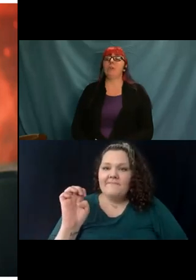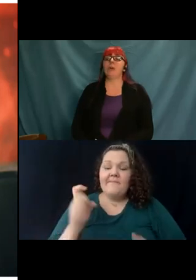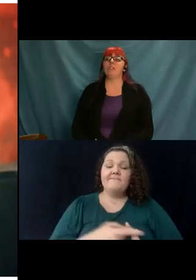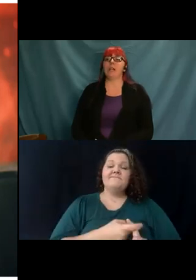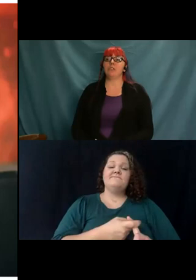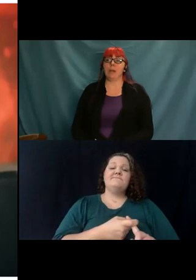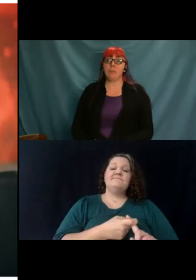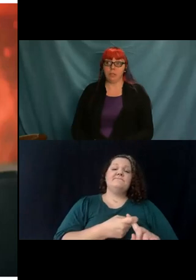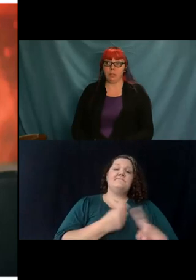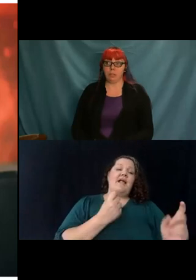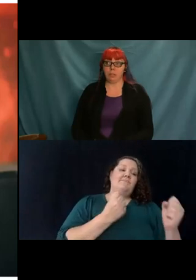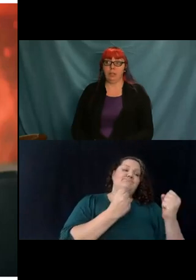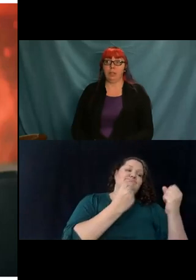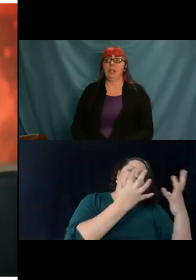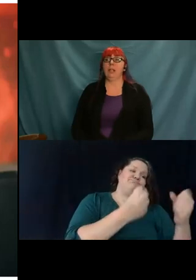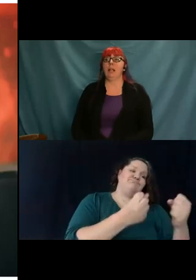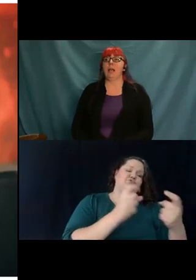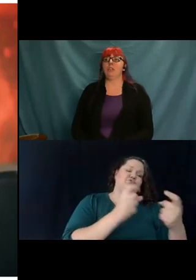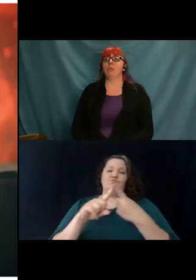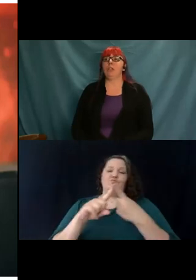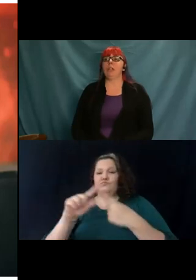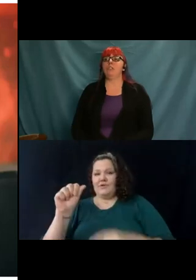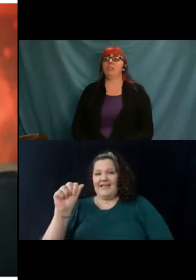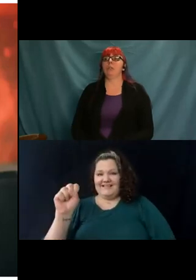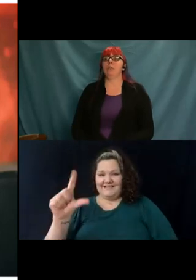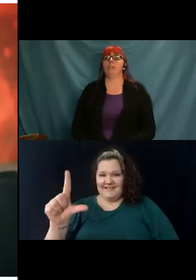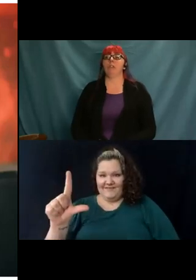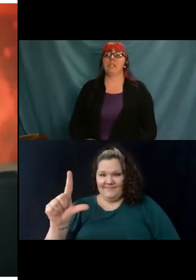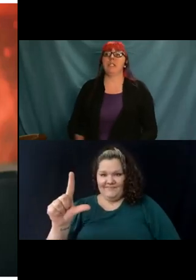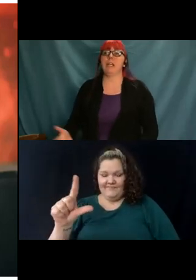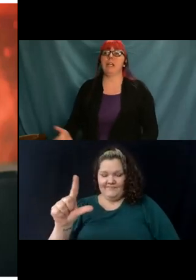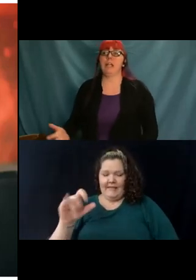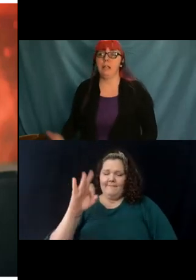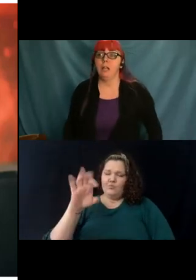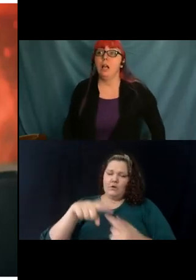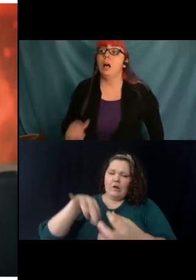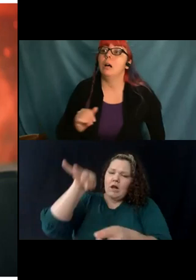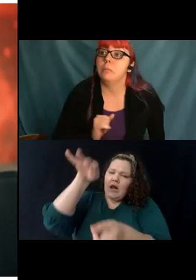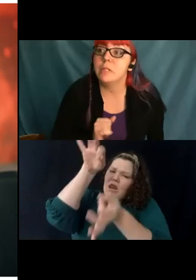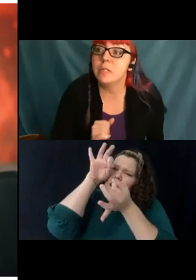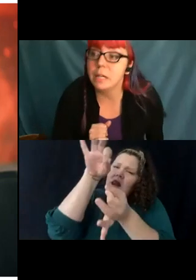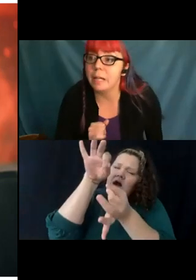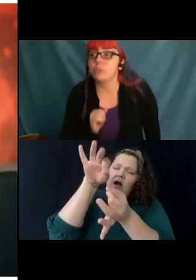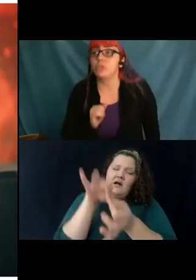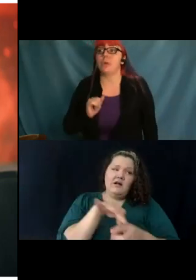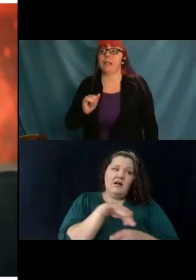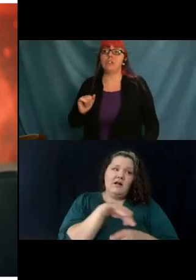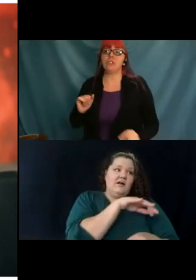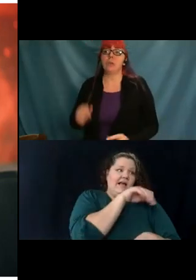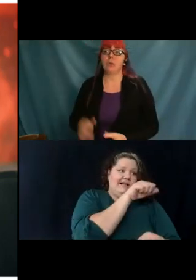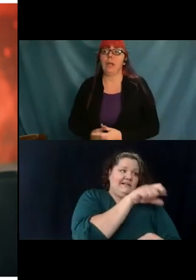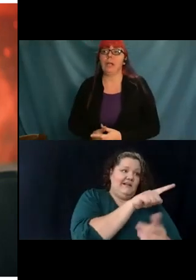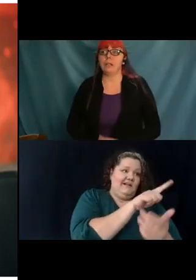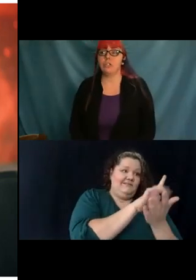So if you had a transcript and you were looking to go from say sign language to